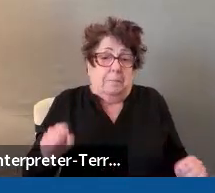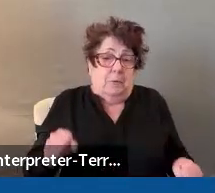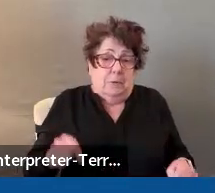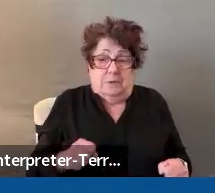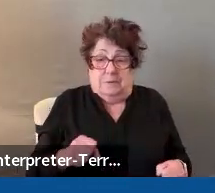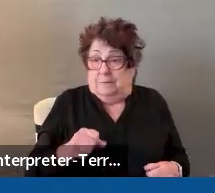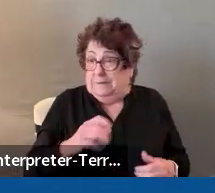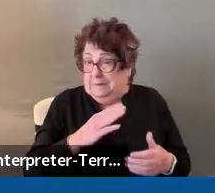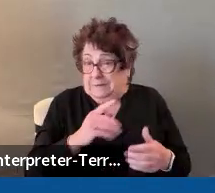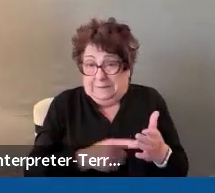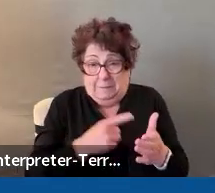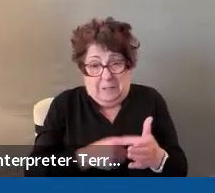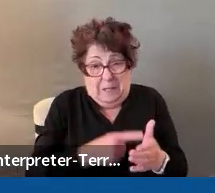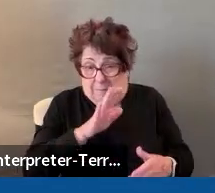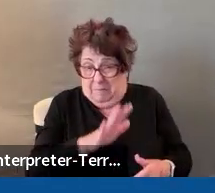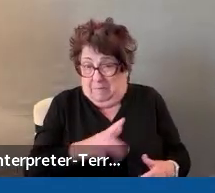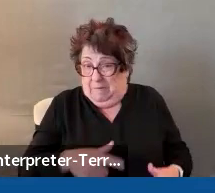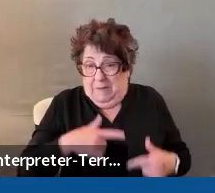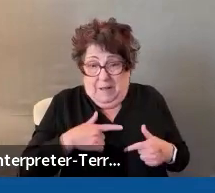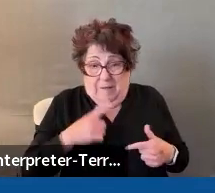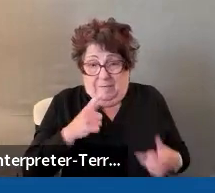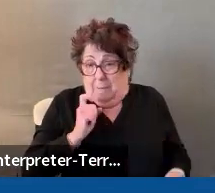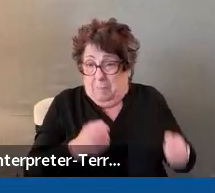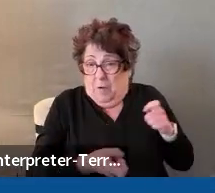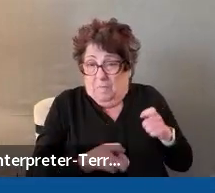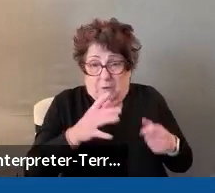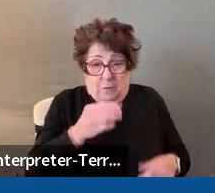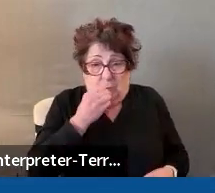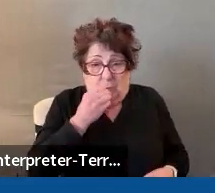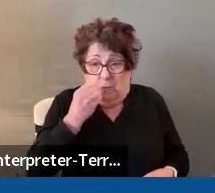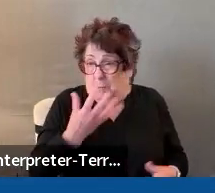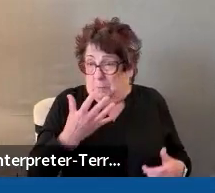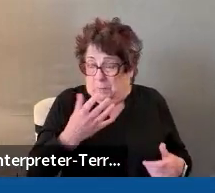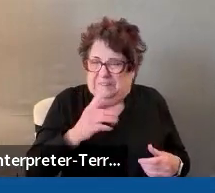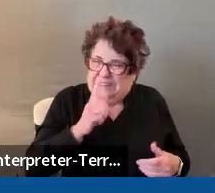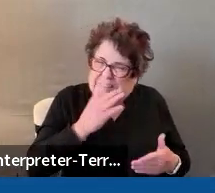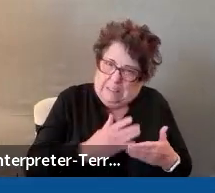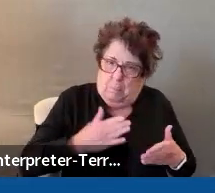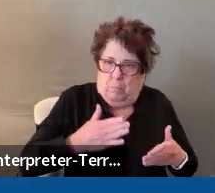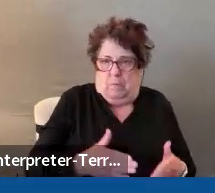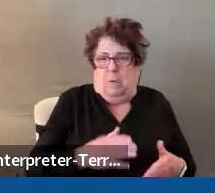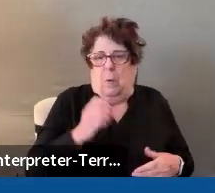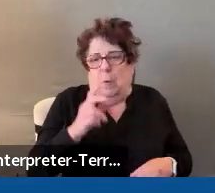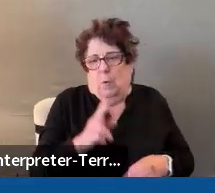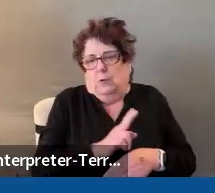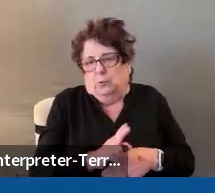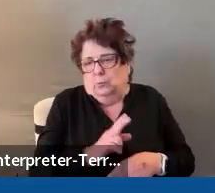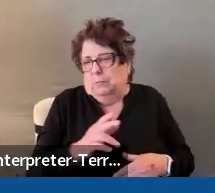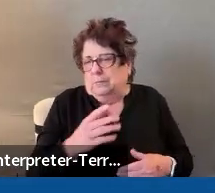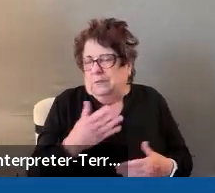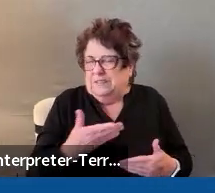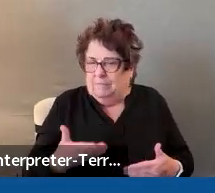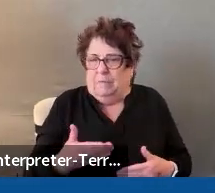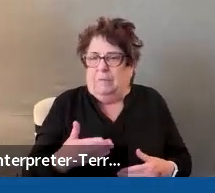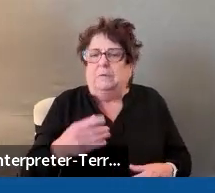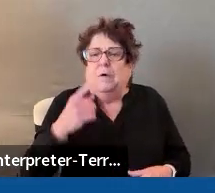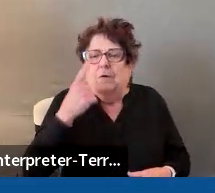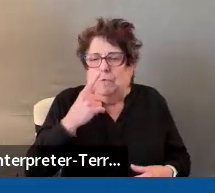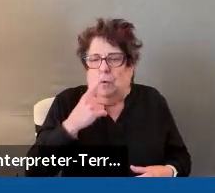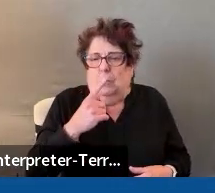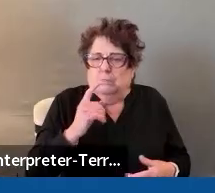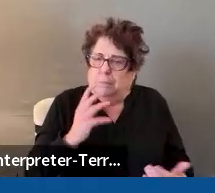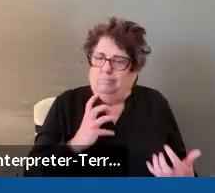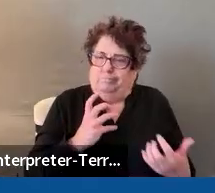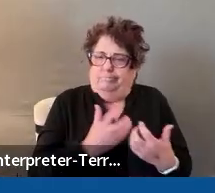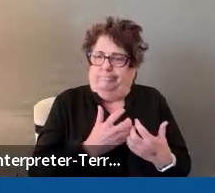reason or another, or used devices to meet their needs. These changes are all part of the life cycle to support